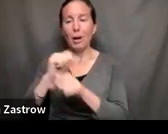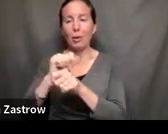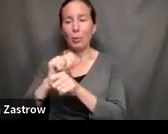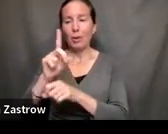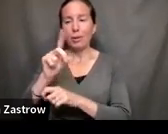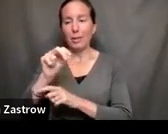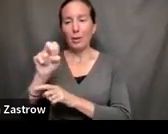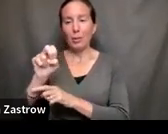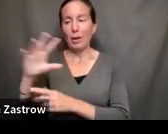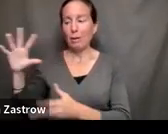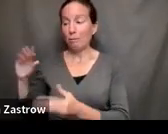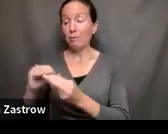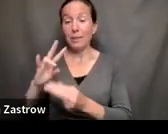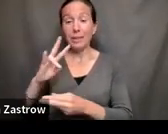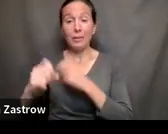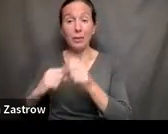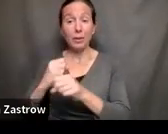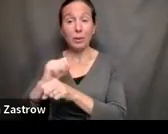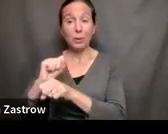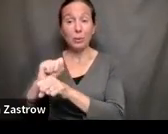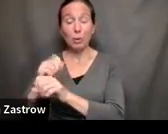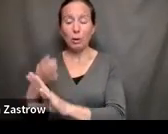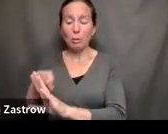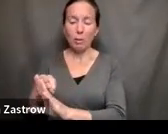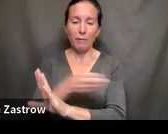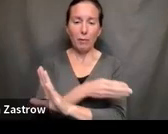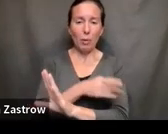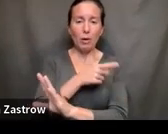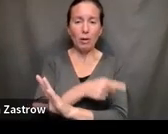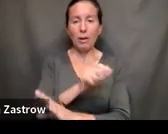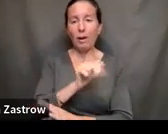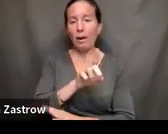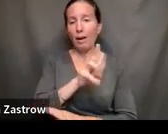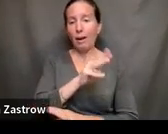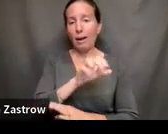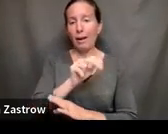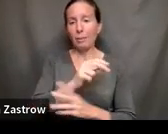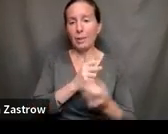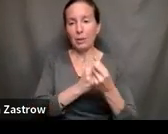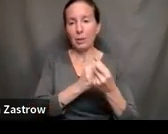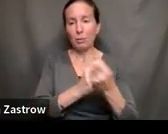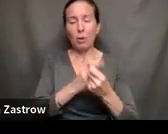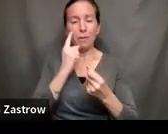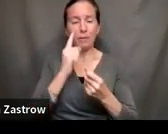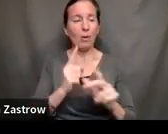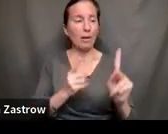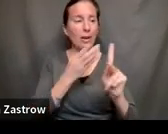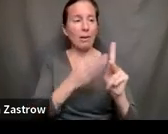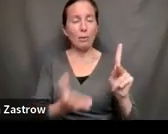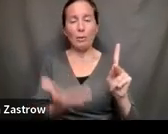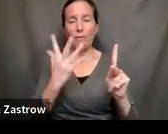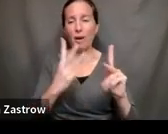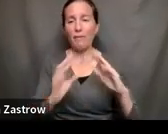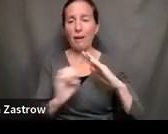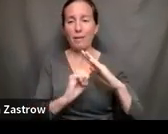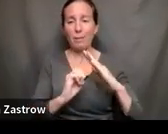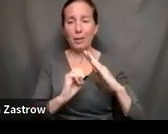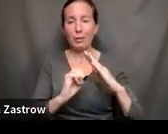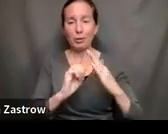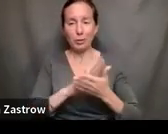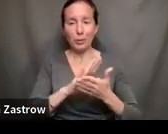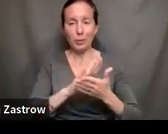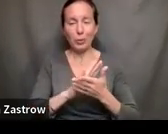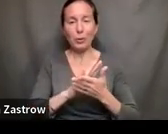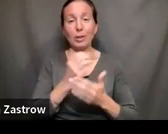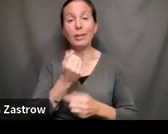7th year. Excuse me. And prior to that, I was admin support at a K-5 elementary school for 16 years.